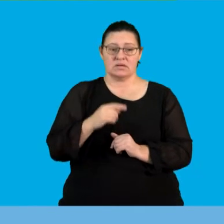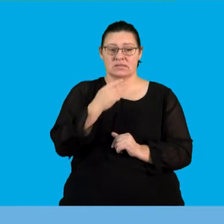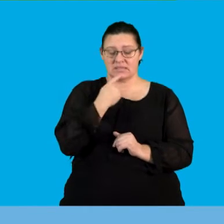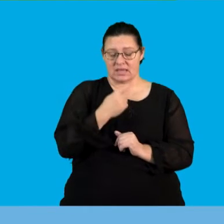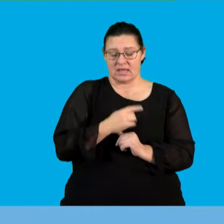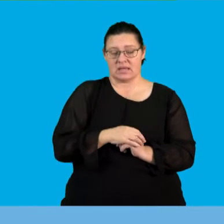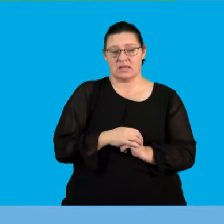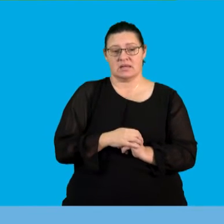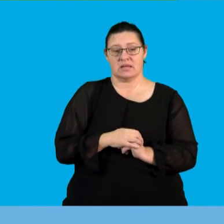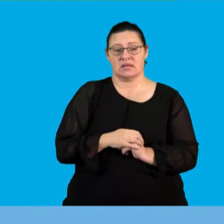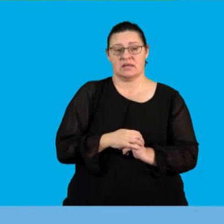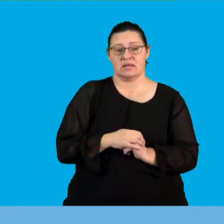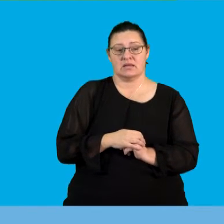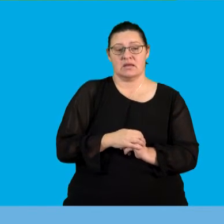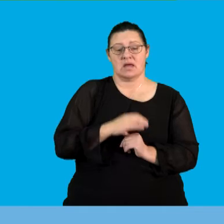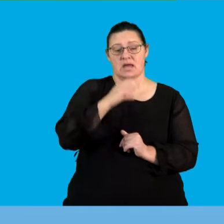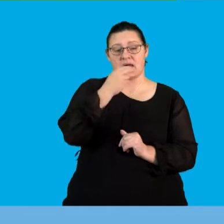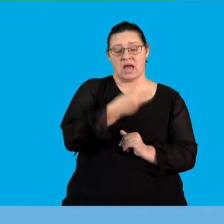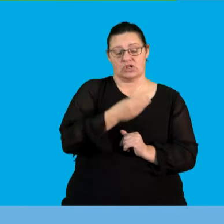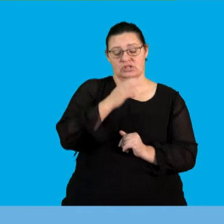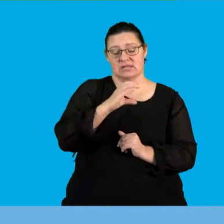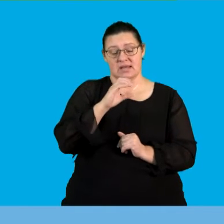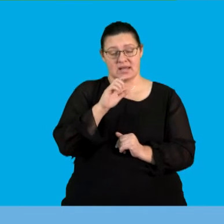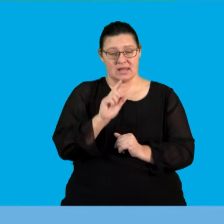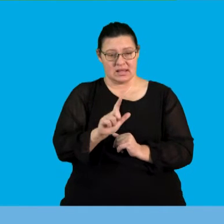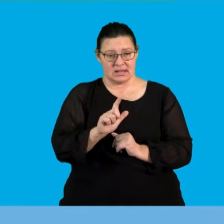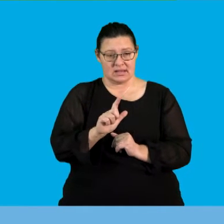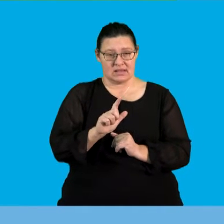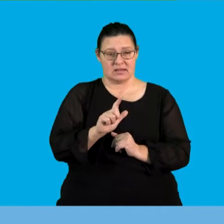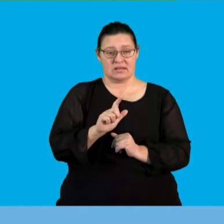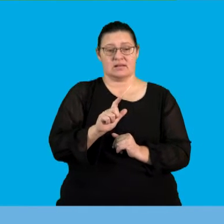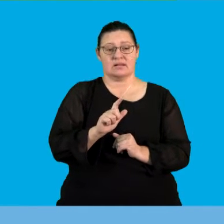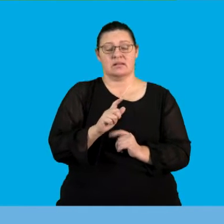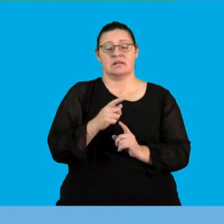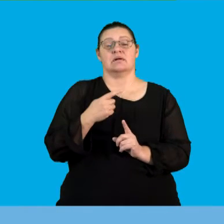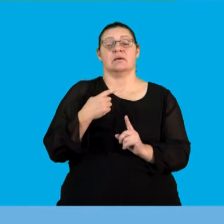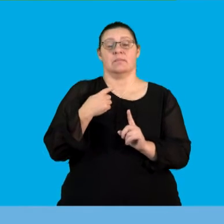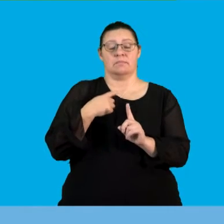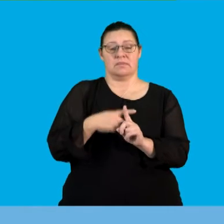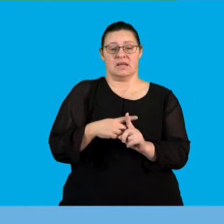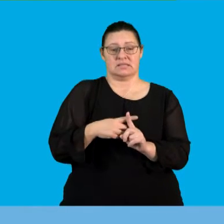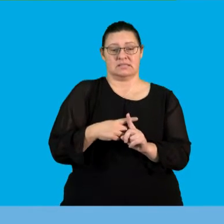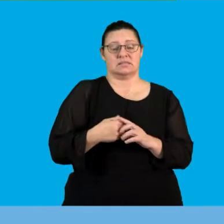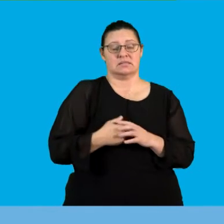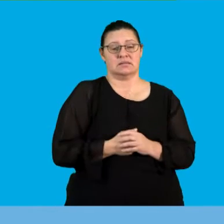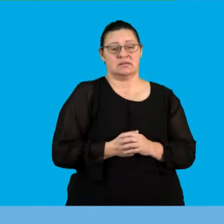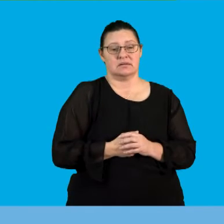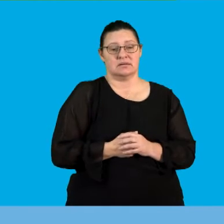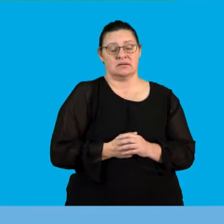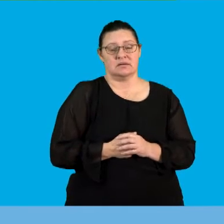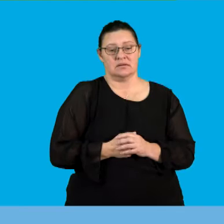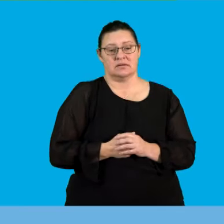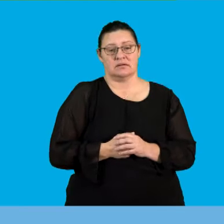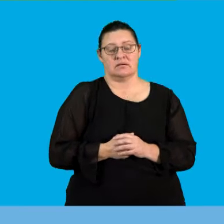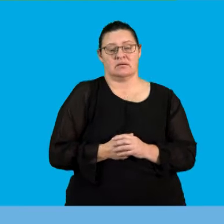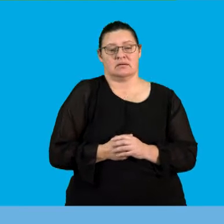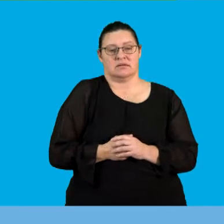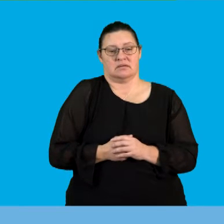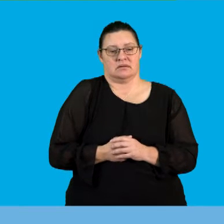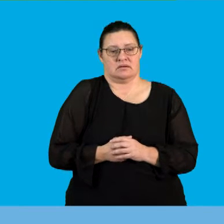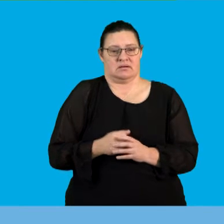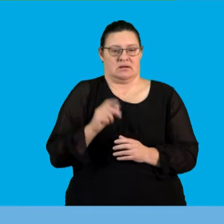acid is or has the chemical formula of HCl that is going to react with the potassium carbonate, and that